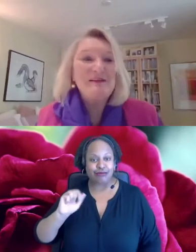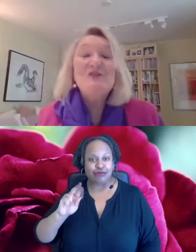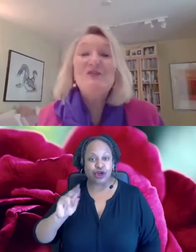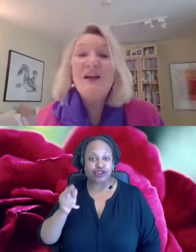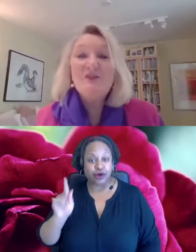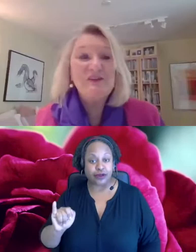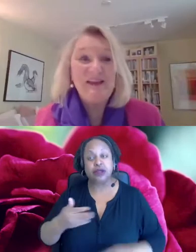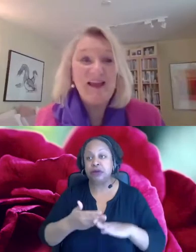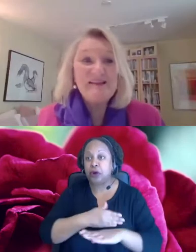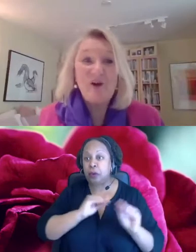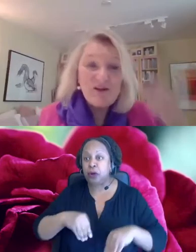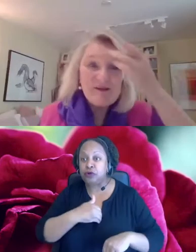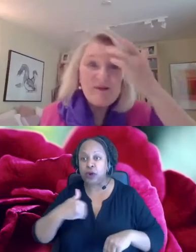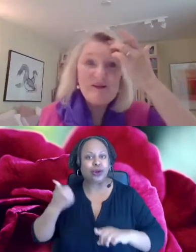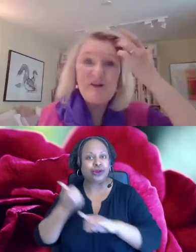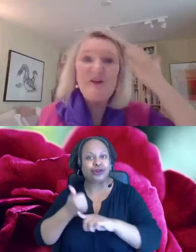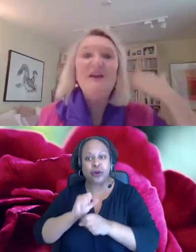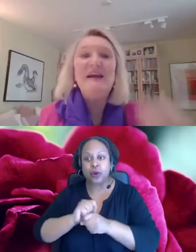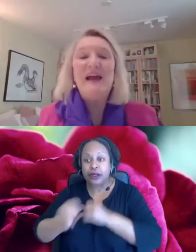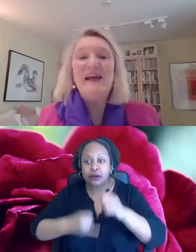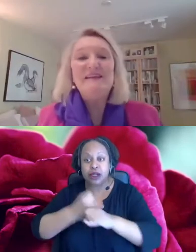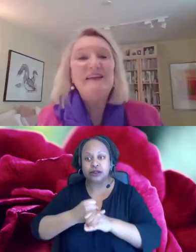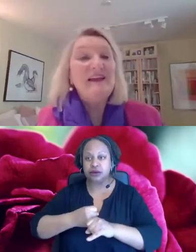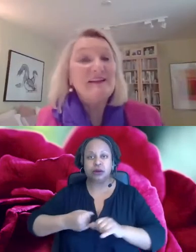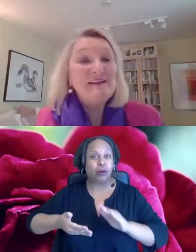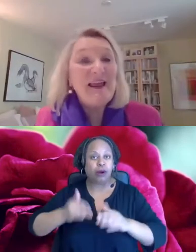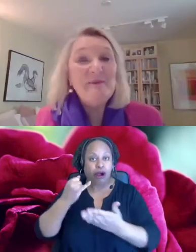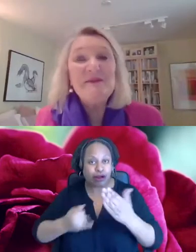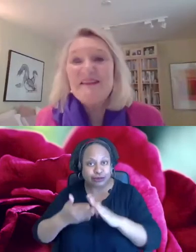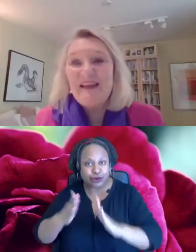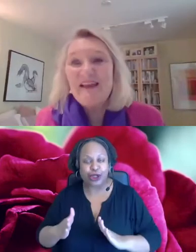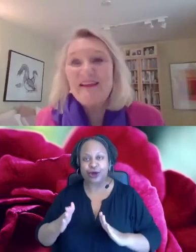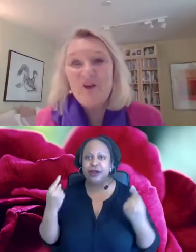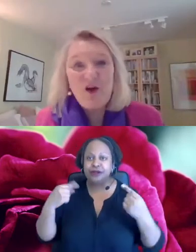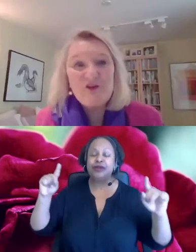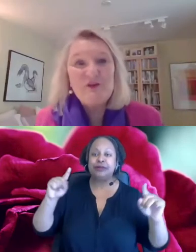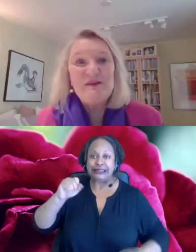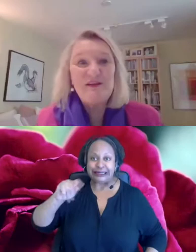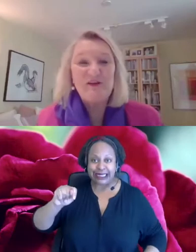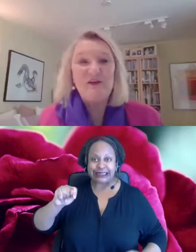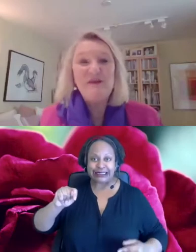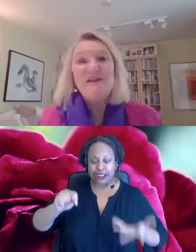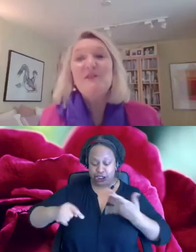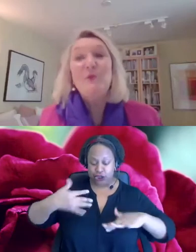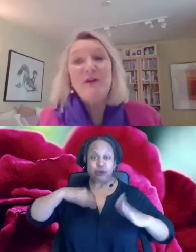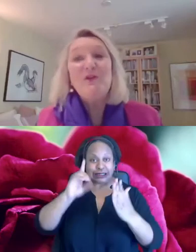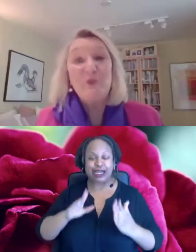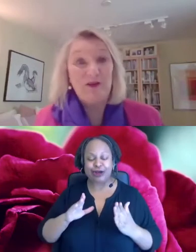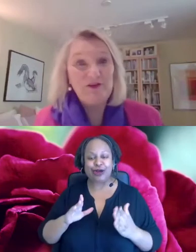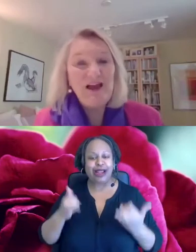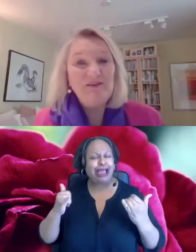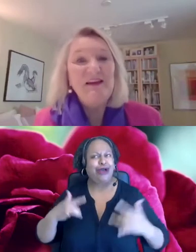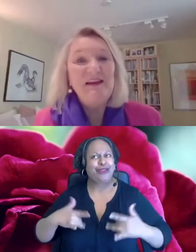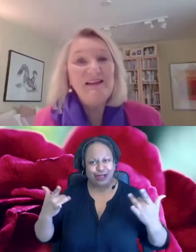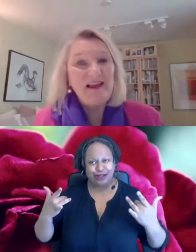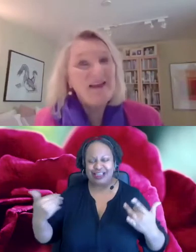worked internationally as an arts administrator and an acclaimed set and costume designer. So we're thrilled